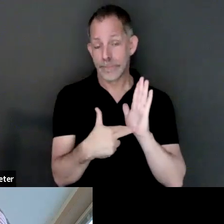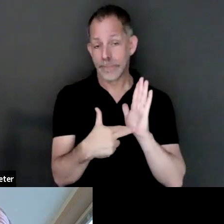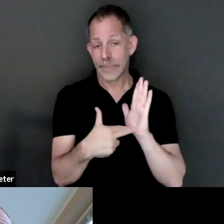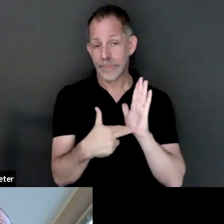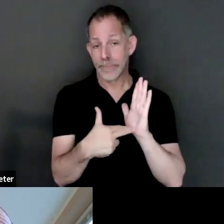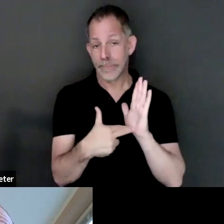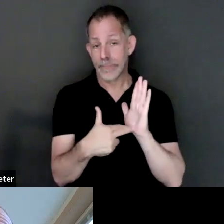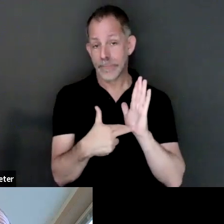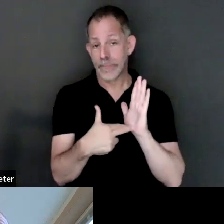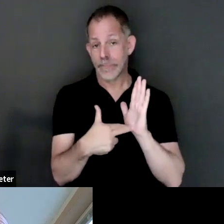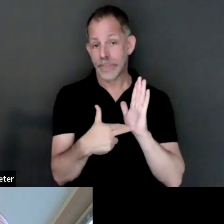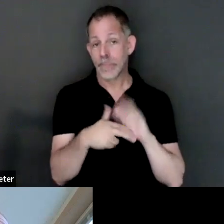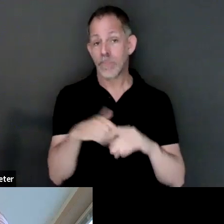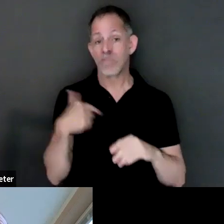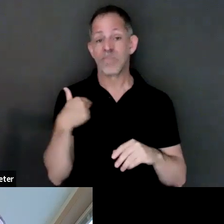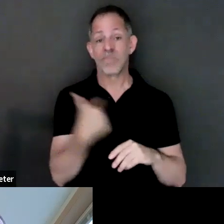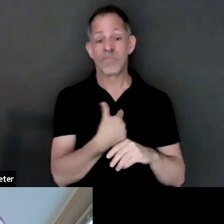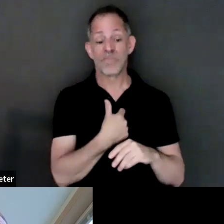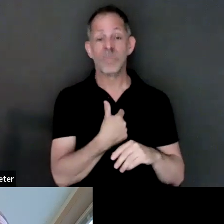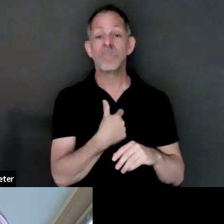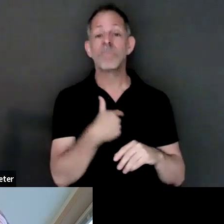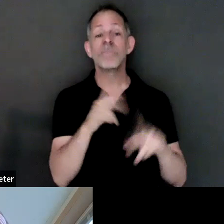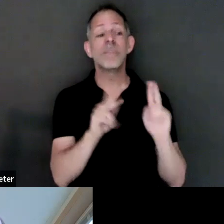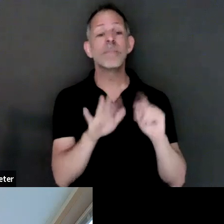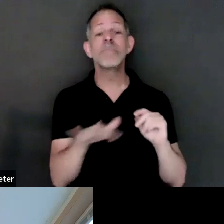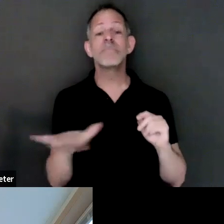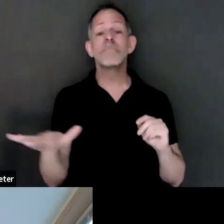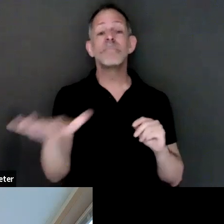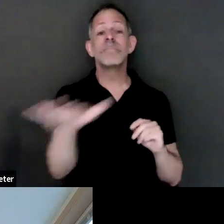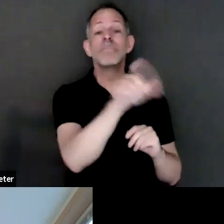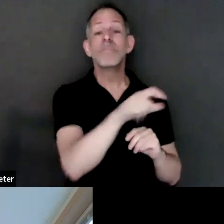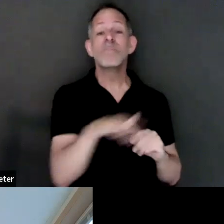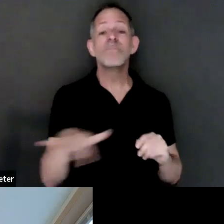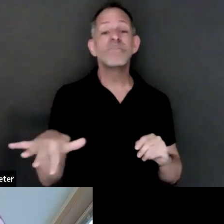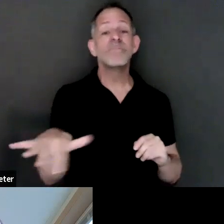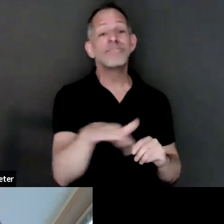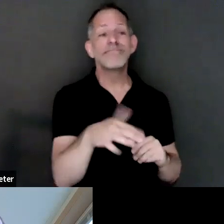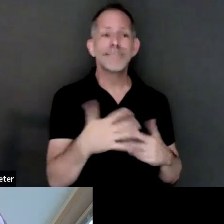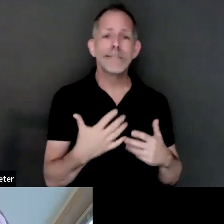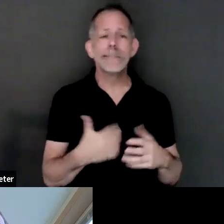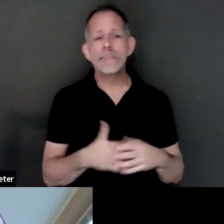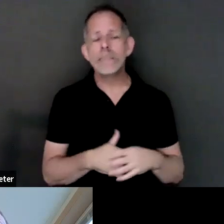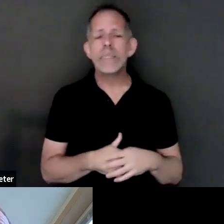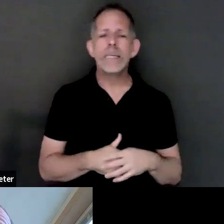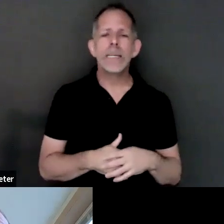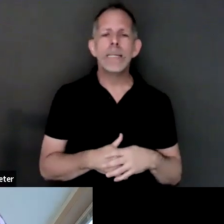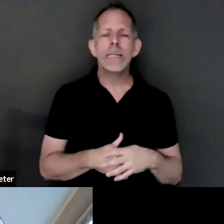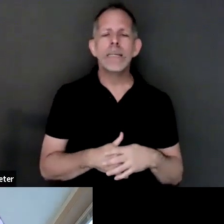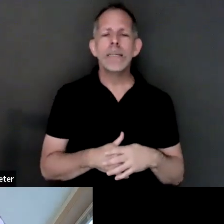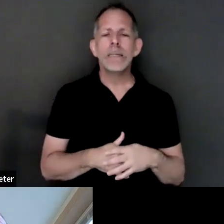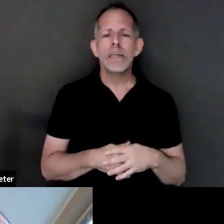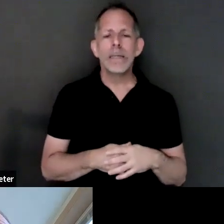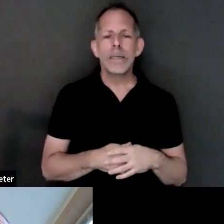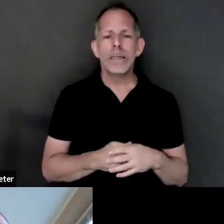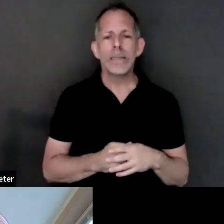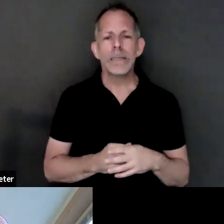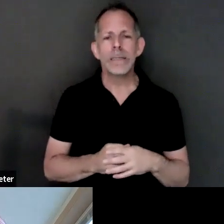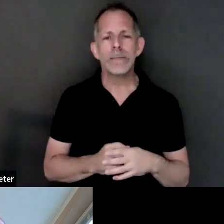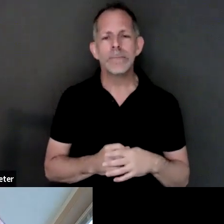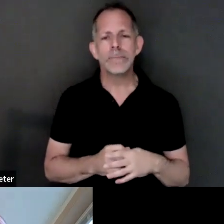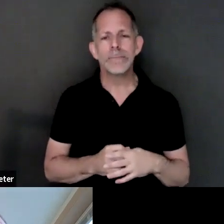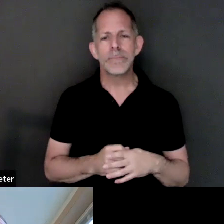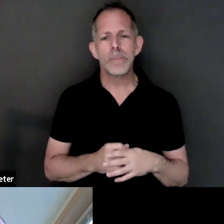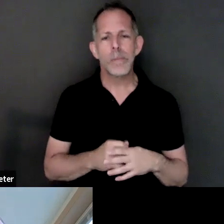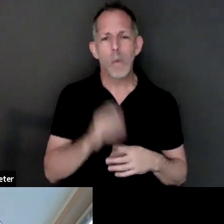individual enterprises that are not, that are out of line with the law or